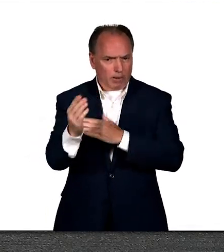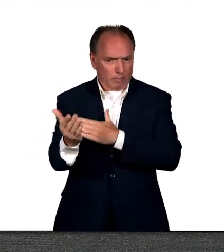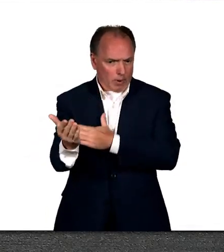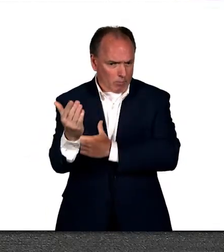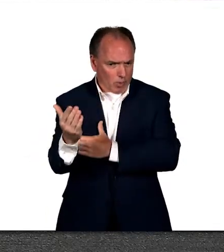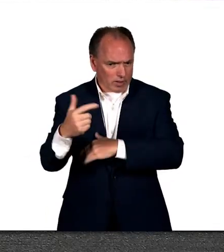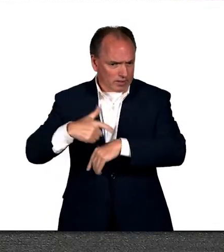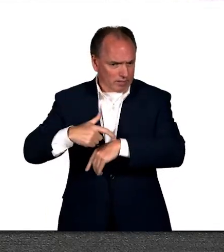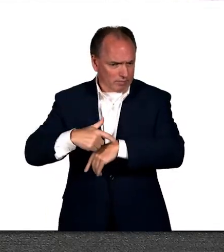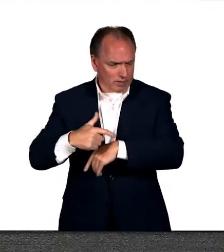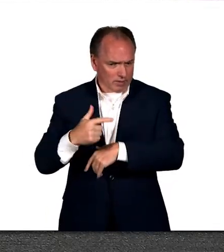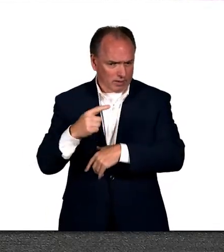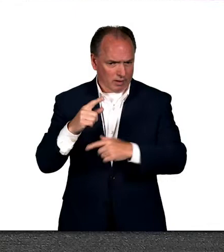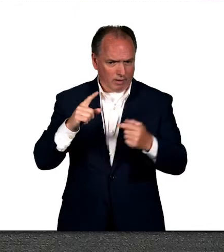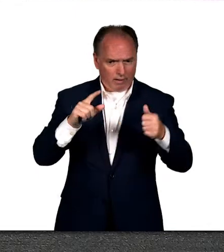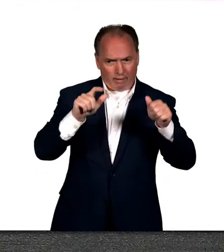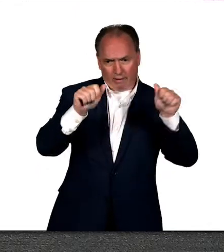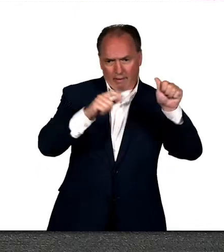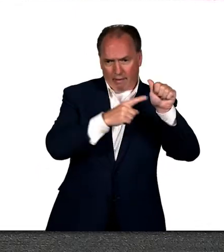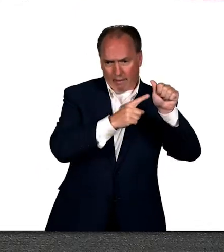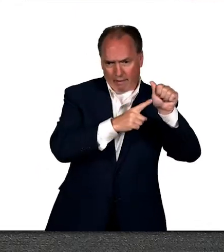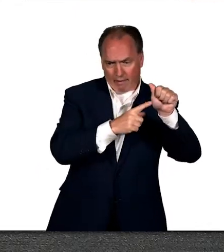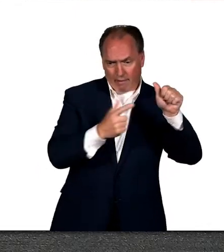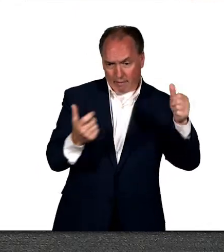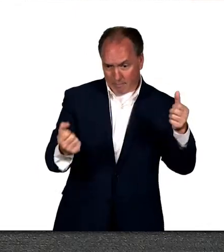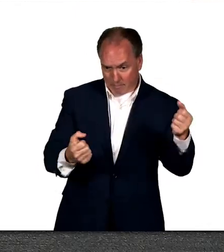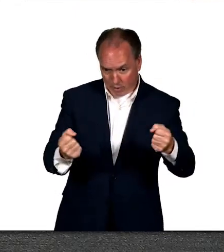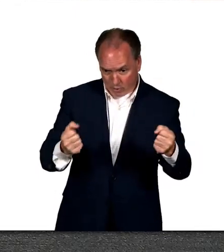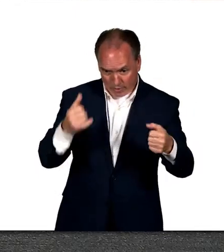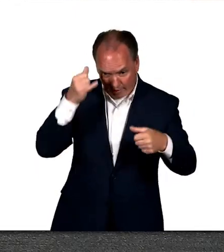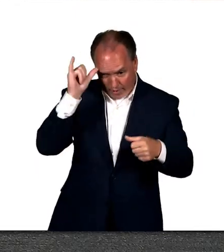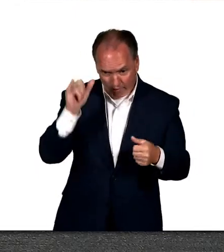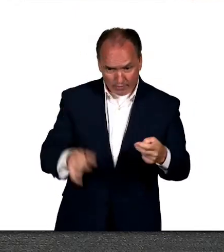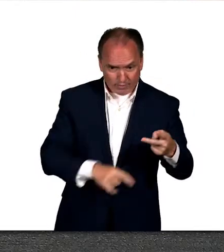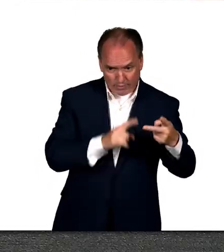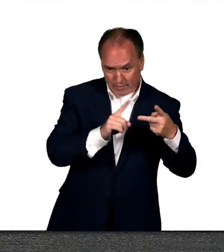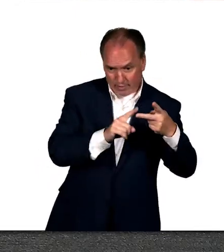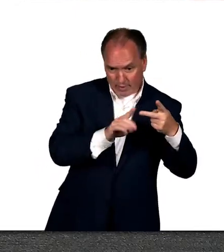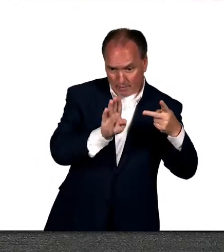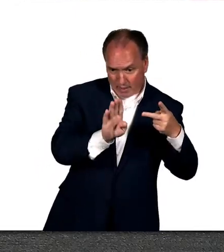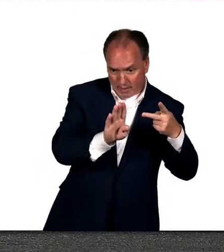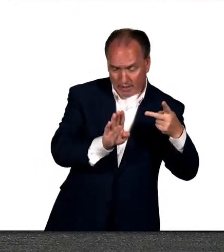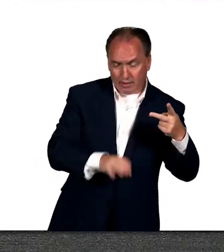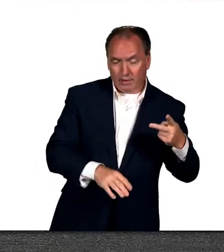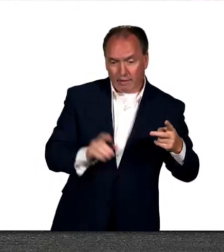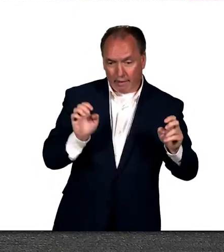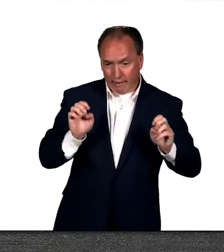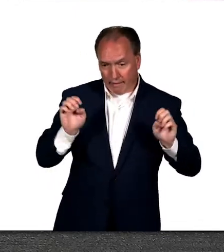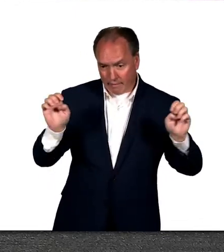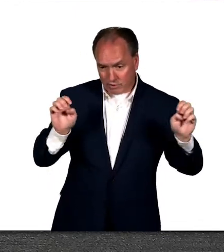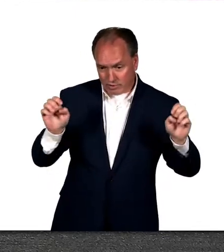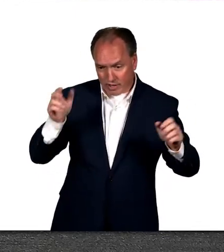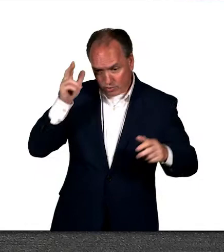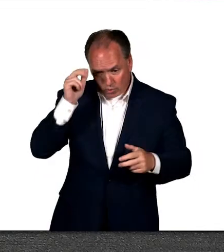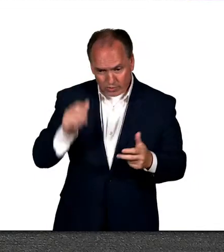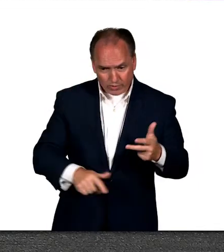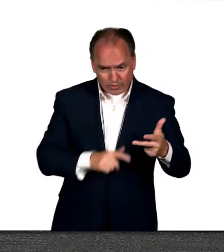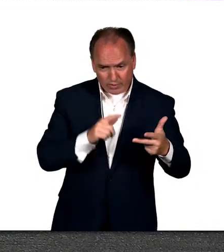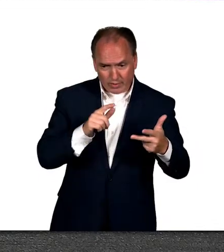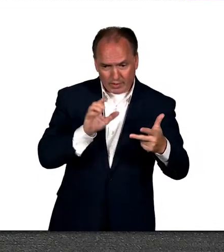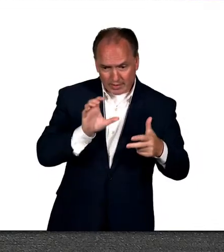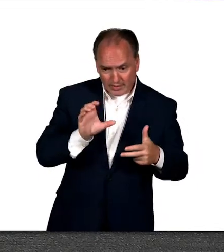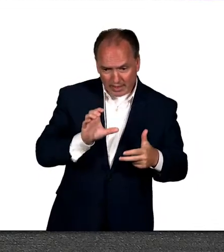in the morning? Does he A, milk the cows, B, exercise the horses,